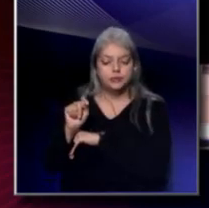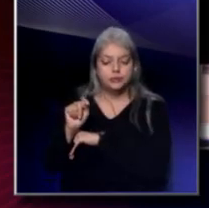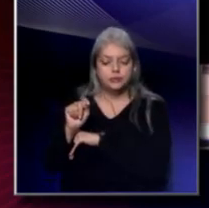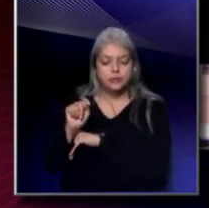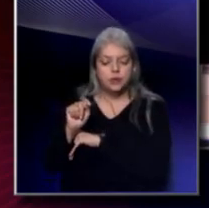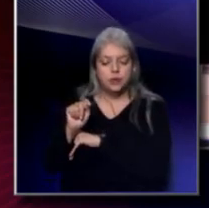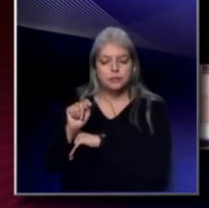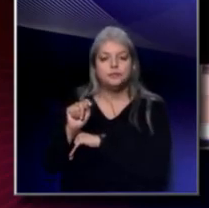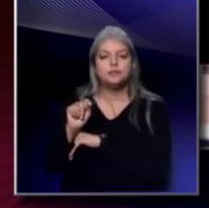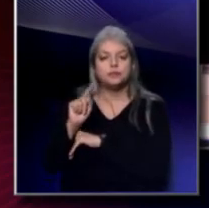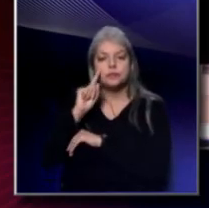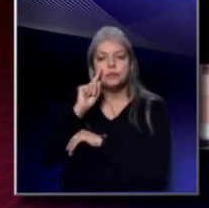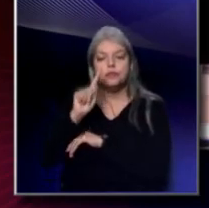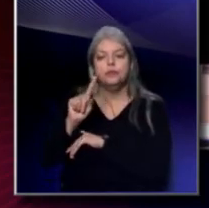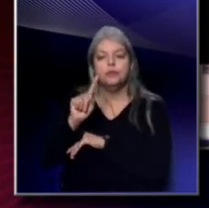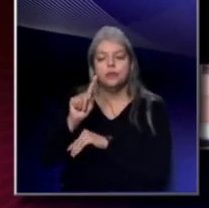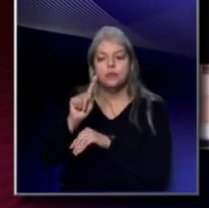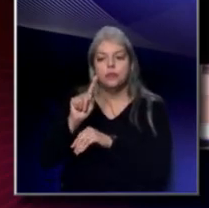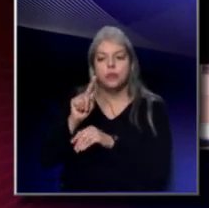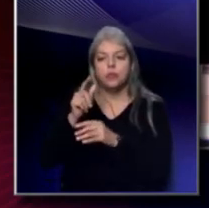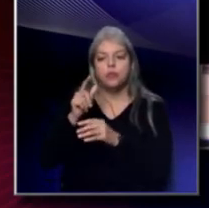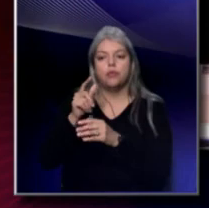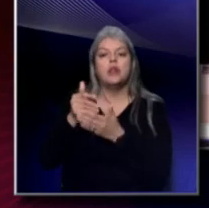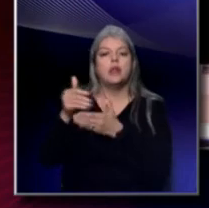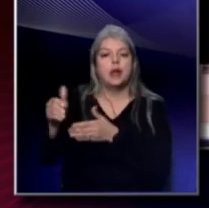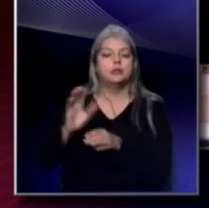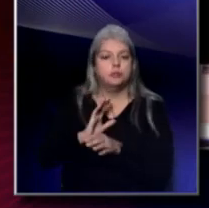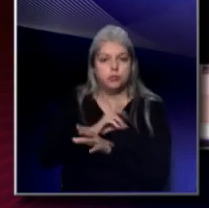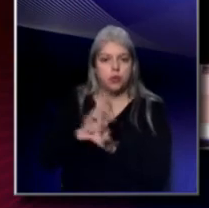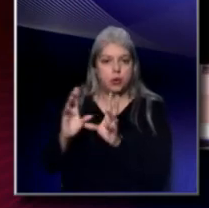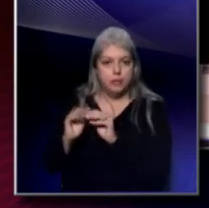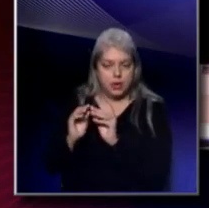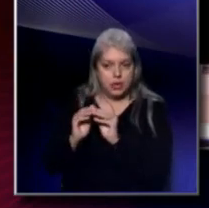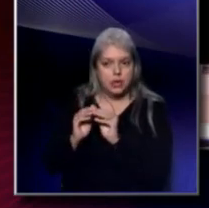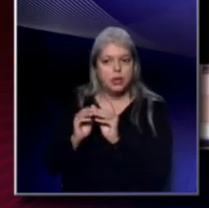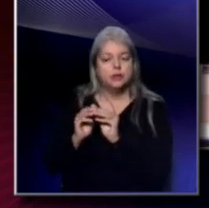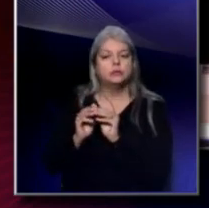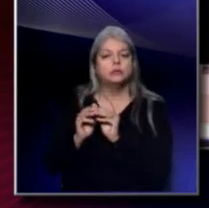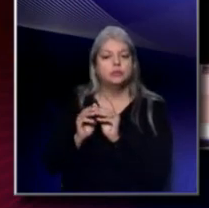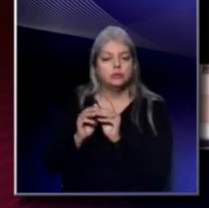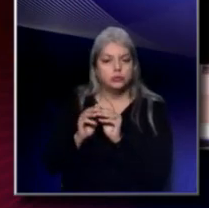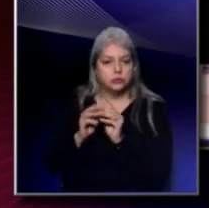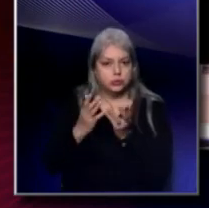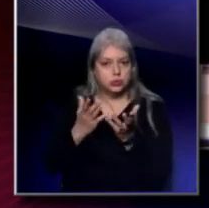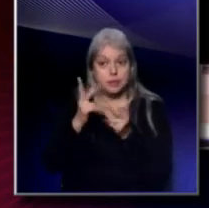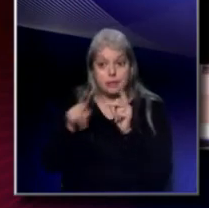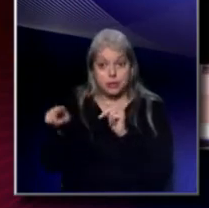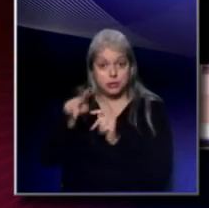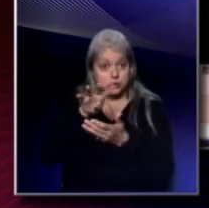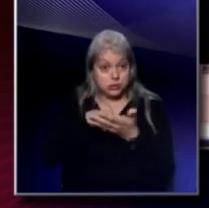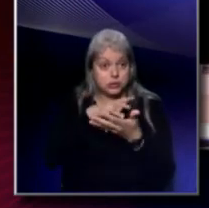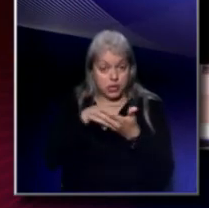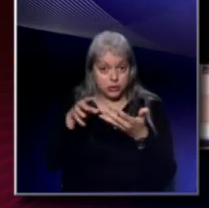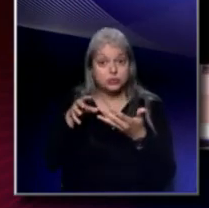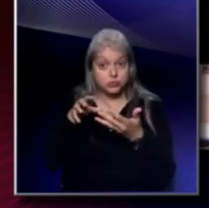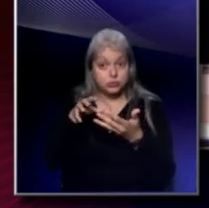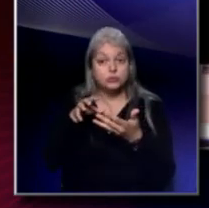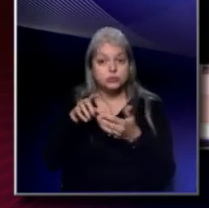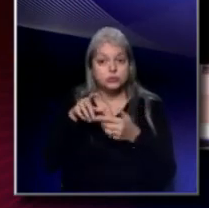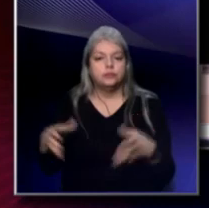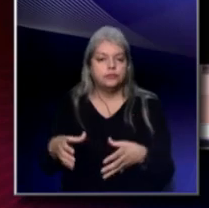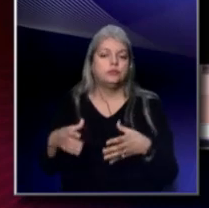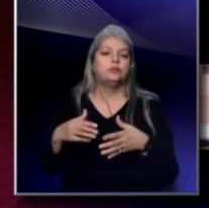a retreat with the next board meeting. So people could schedule, hopefully, the